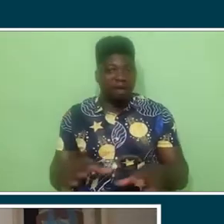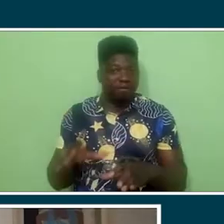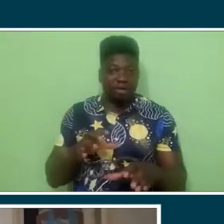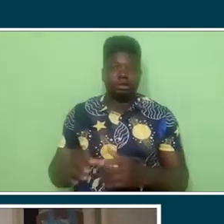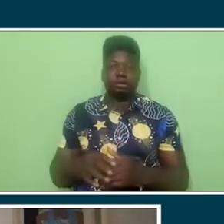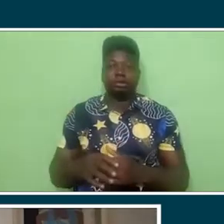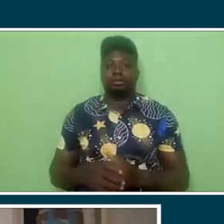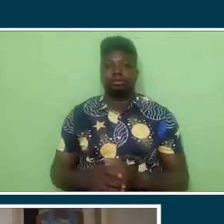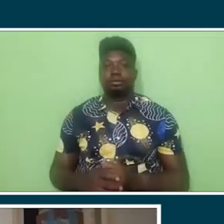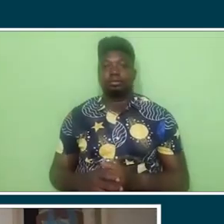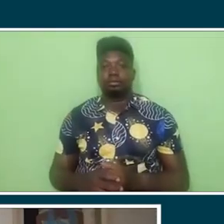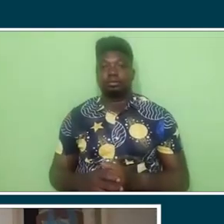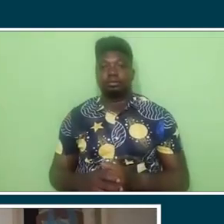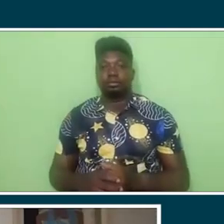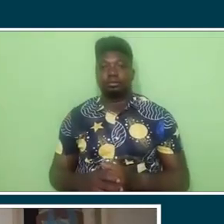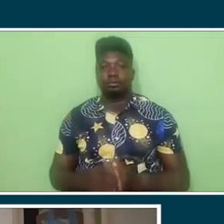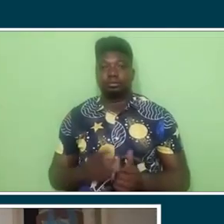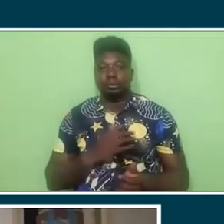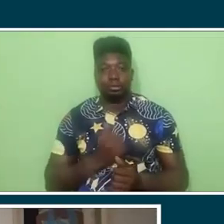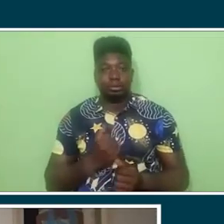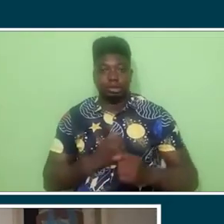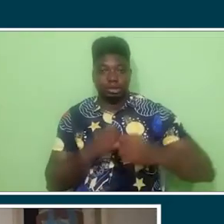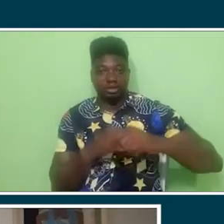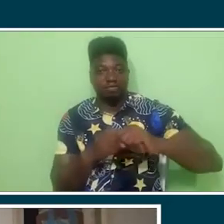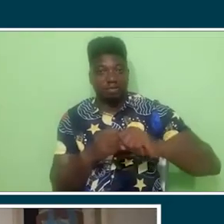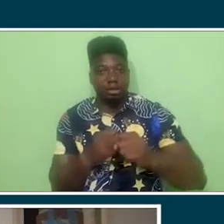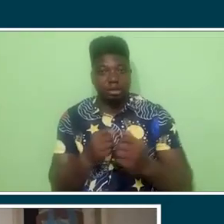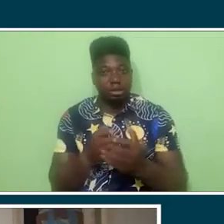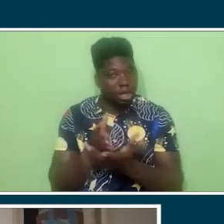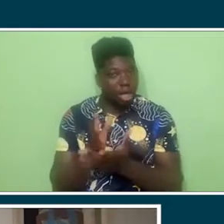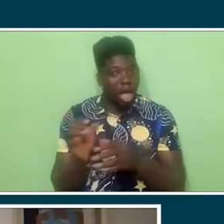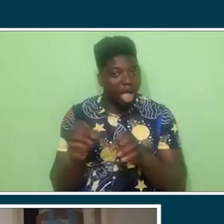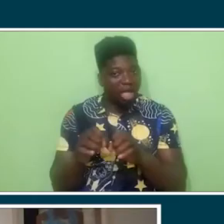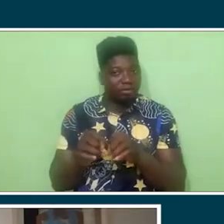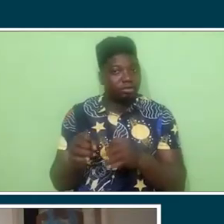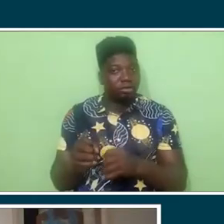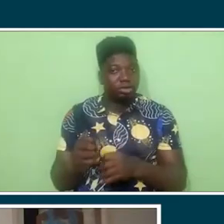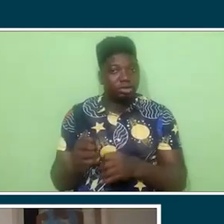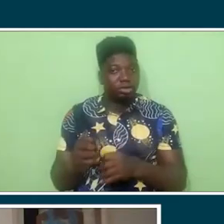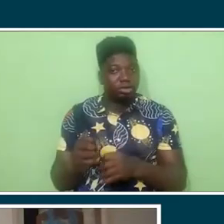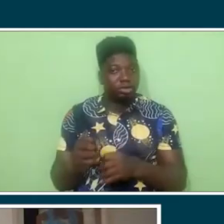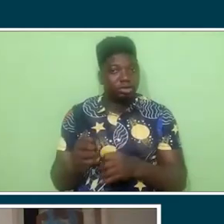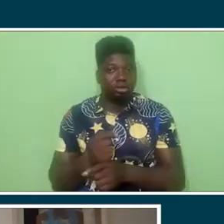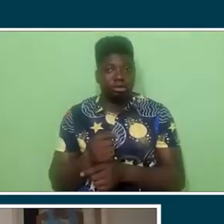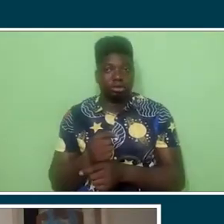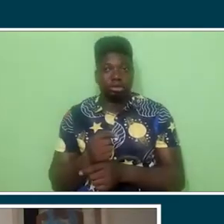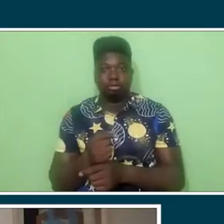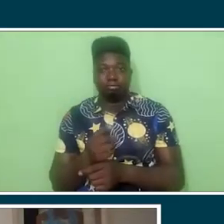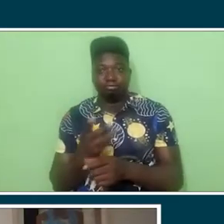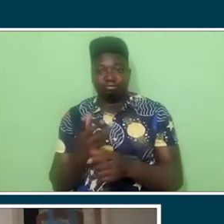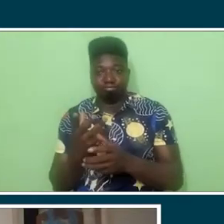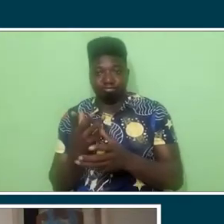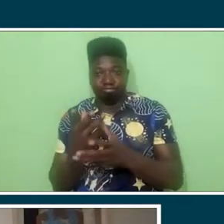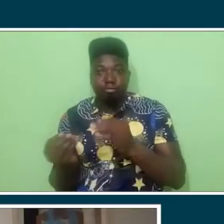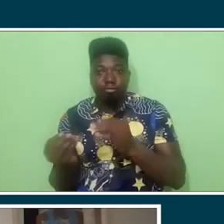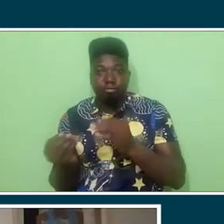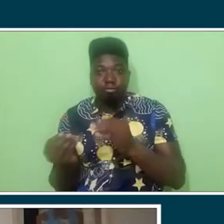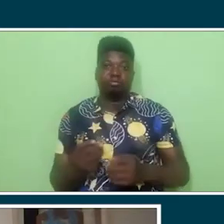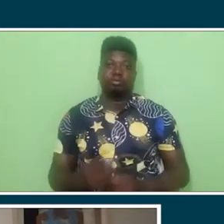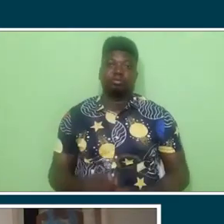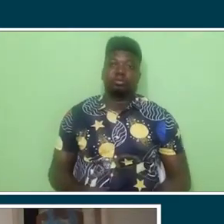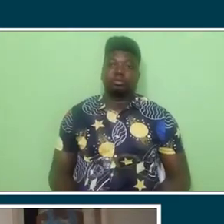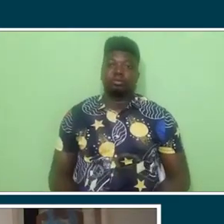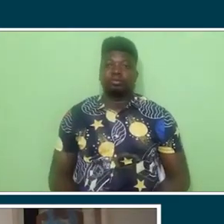defense, right? And even this just very sacred place of protecting, right?